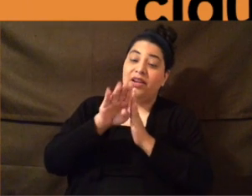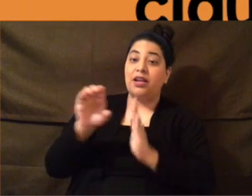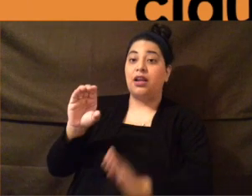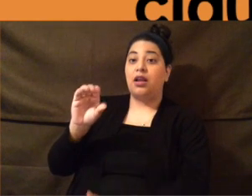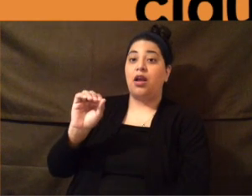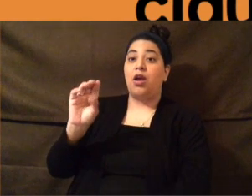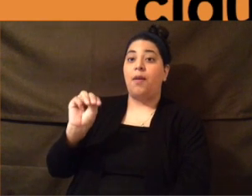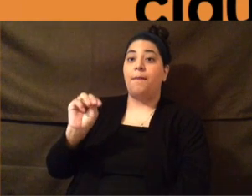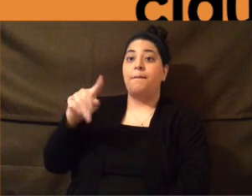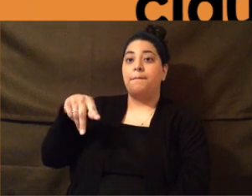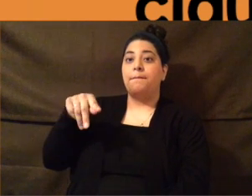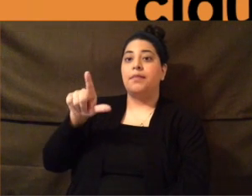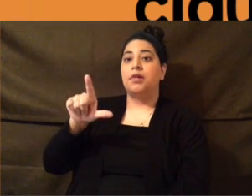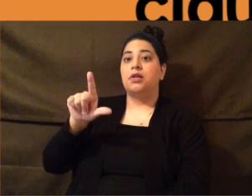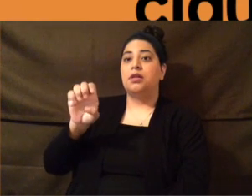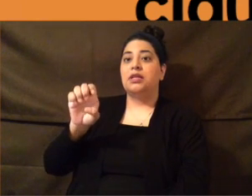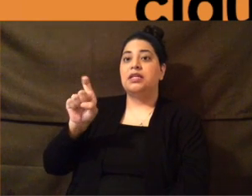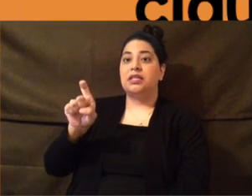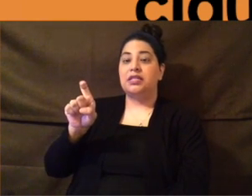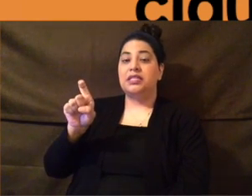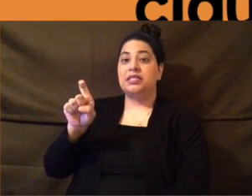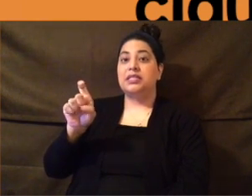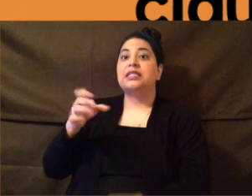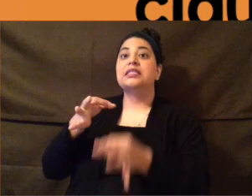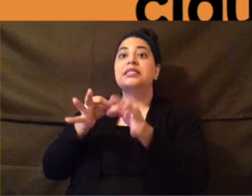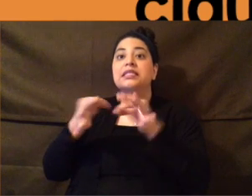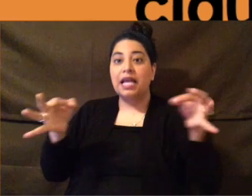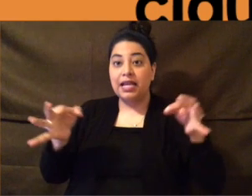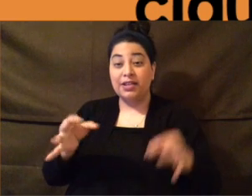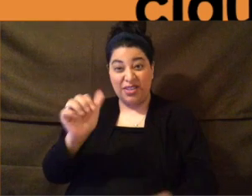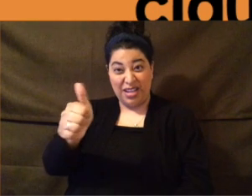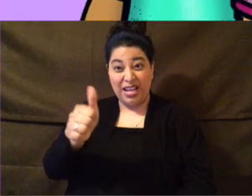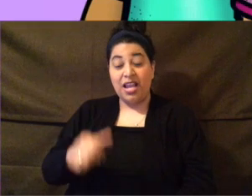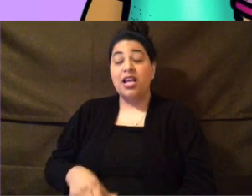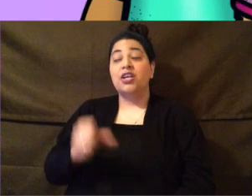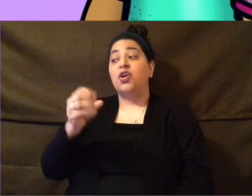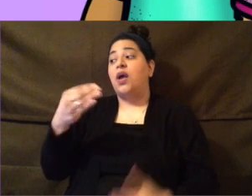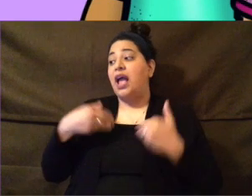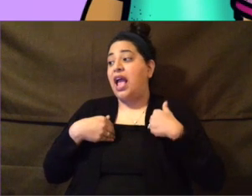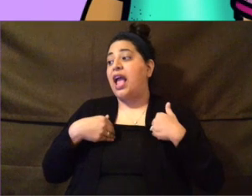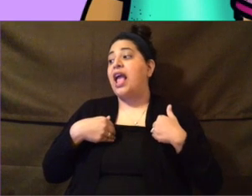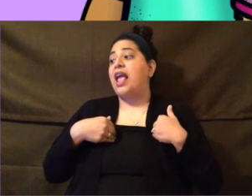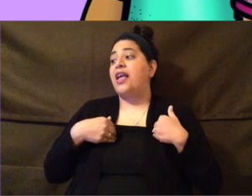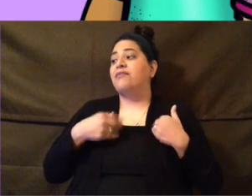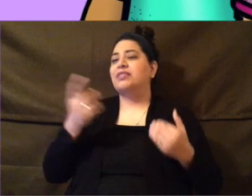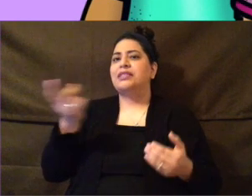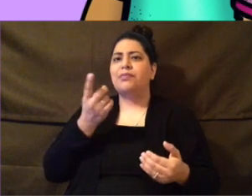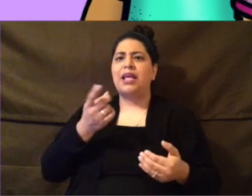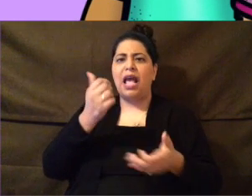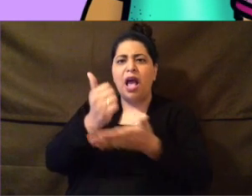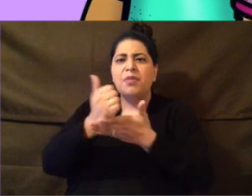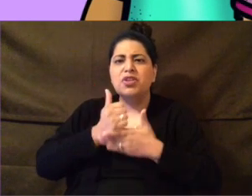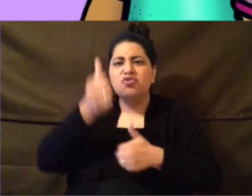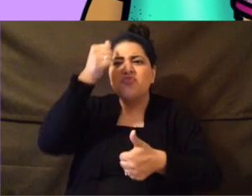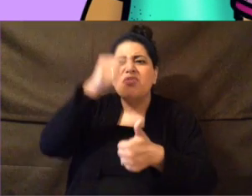a complex sentence. Complex sentence, all right? So remember,